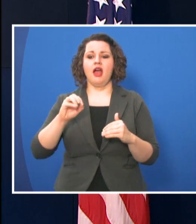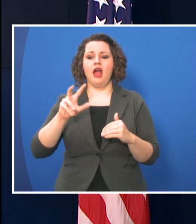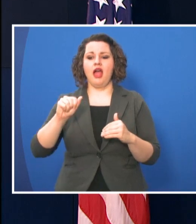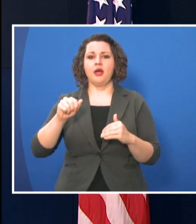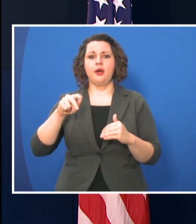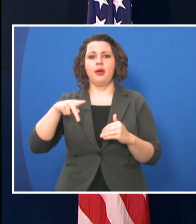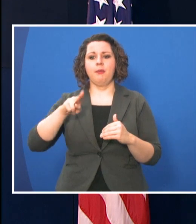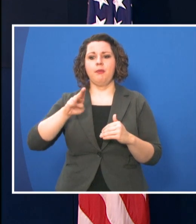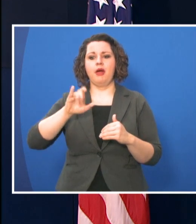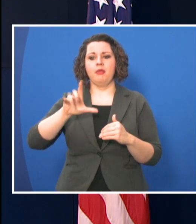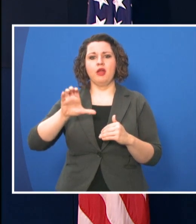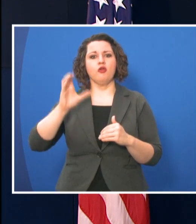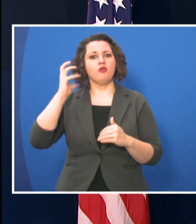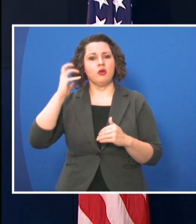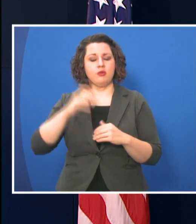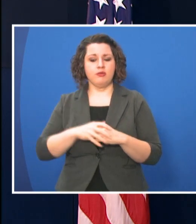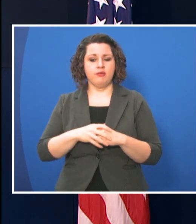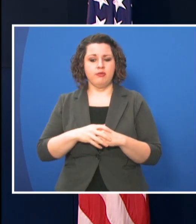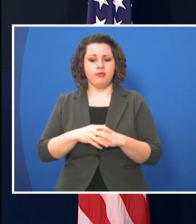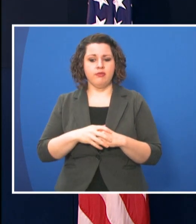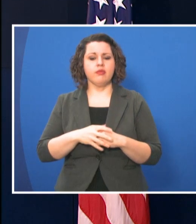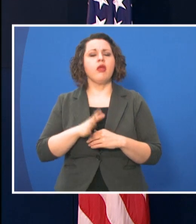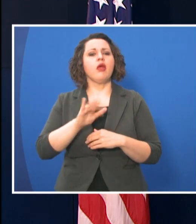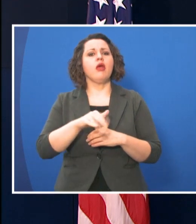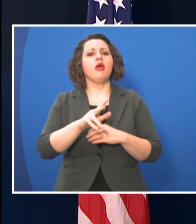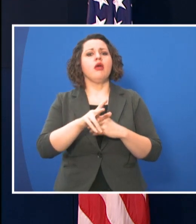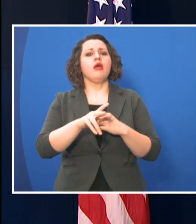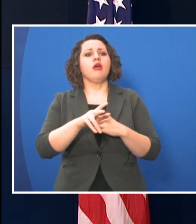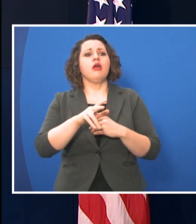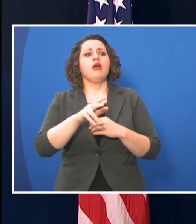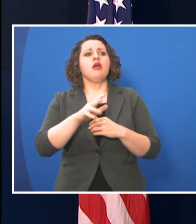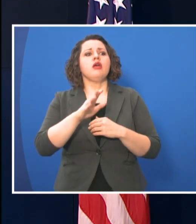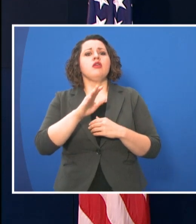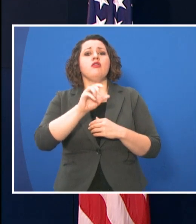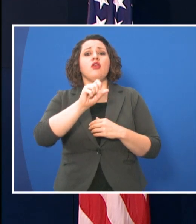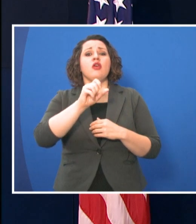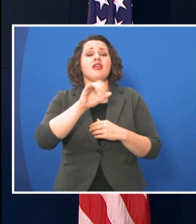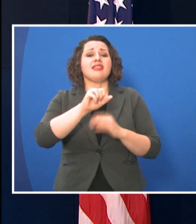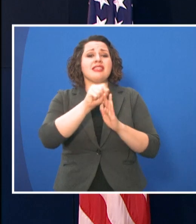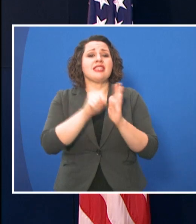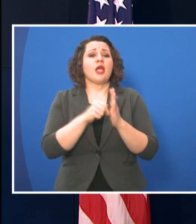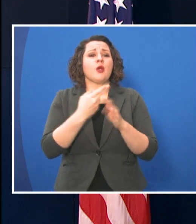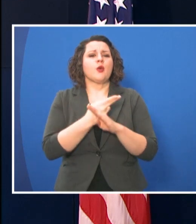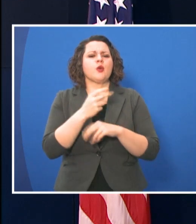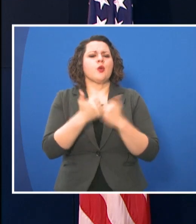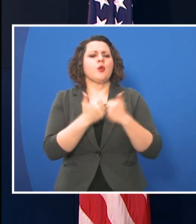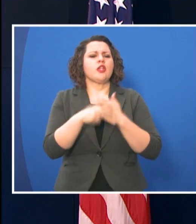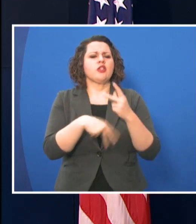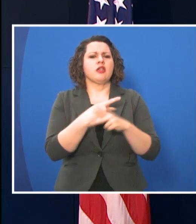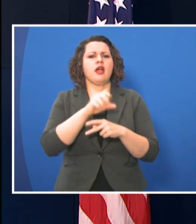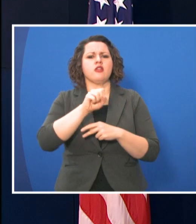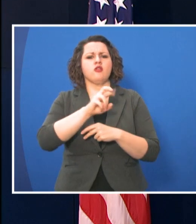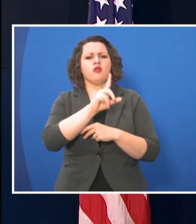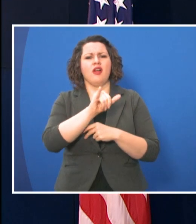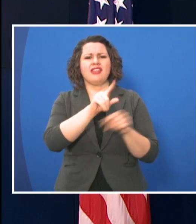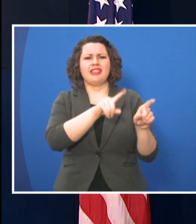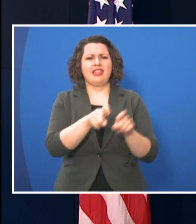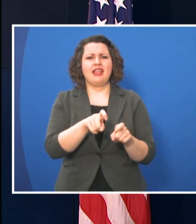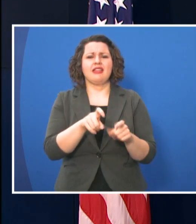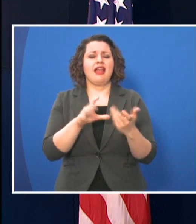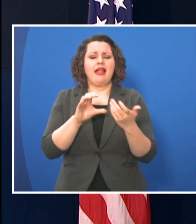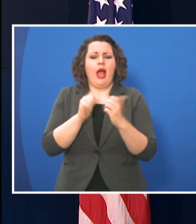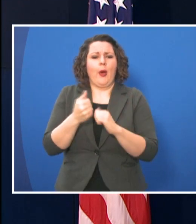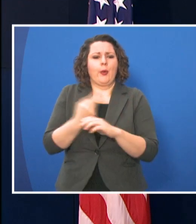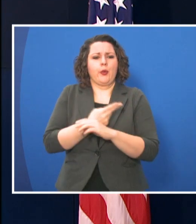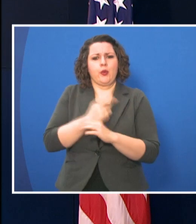Governor, I was wondering kind of what kind of serology tests the state is using, and sort of how are you using these serology tests to sort of make decisions